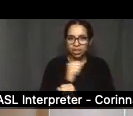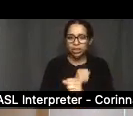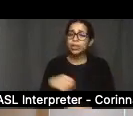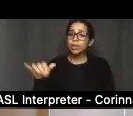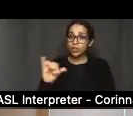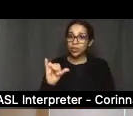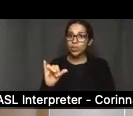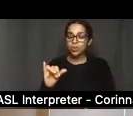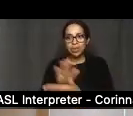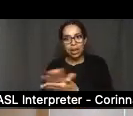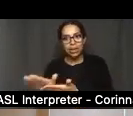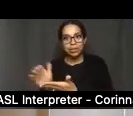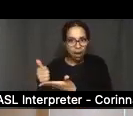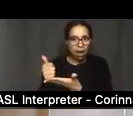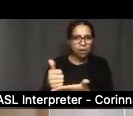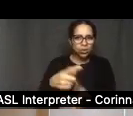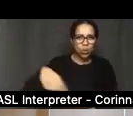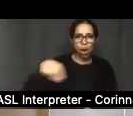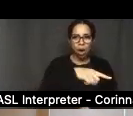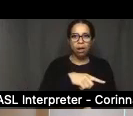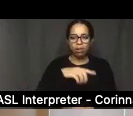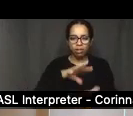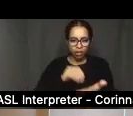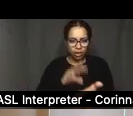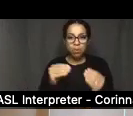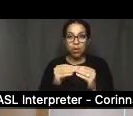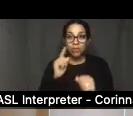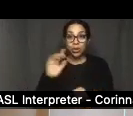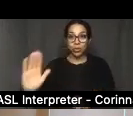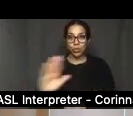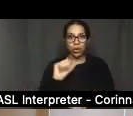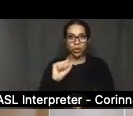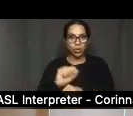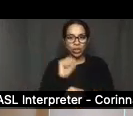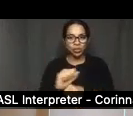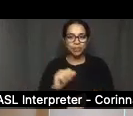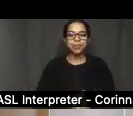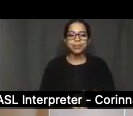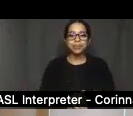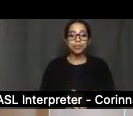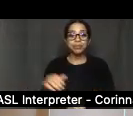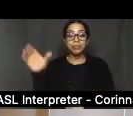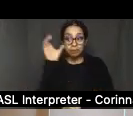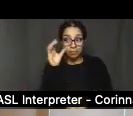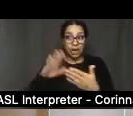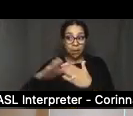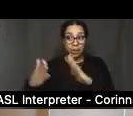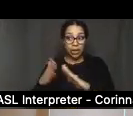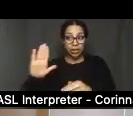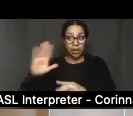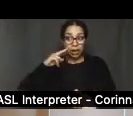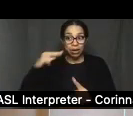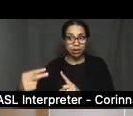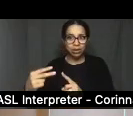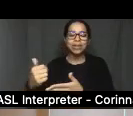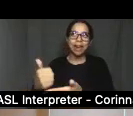all inform your practices. To hear directly from community is central to actually being able to be effective in those communities